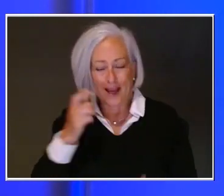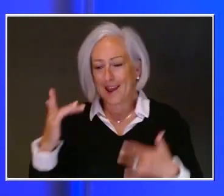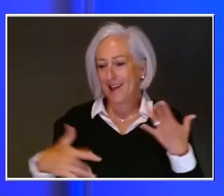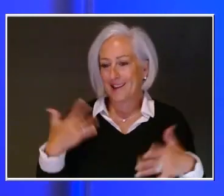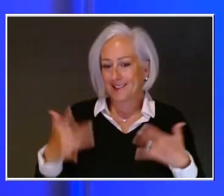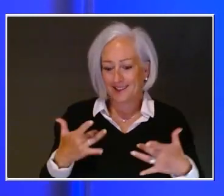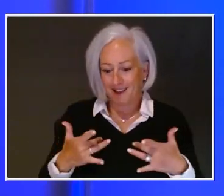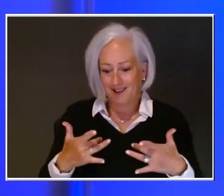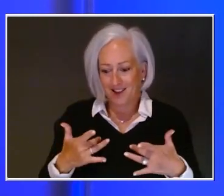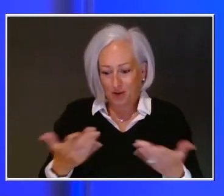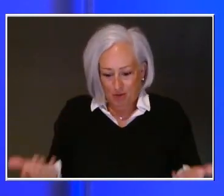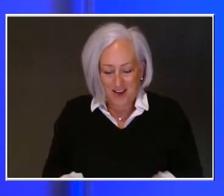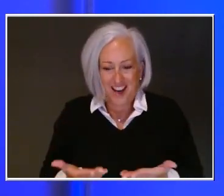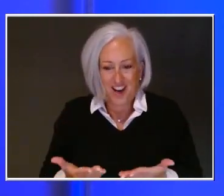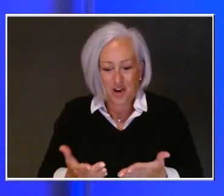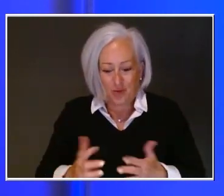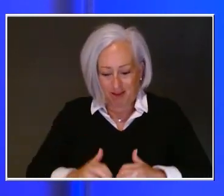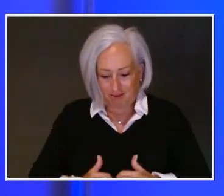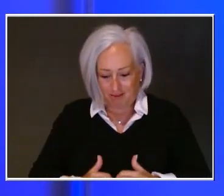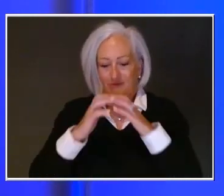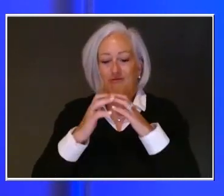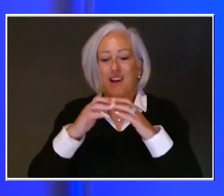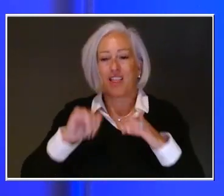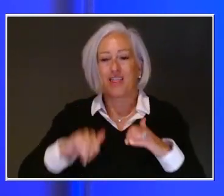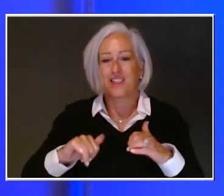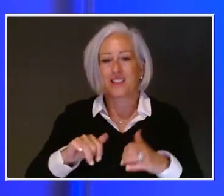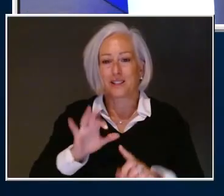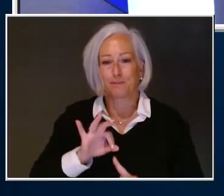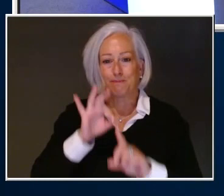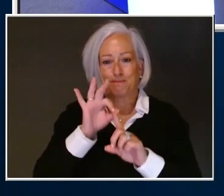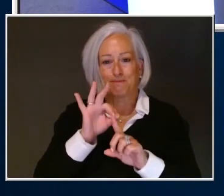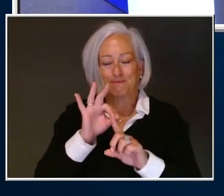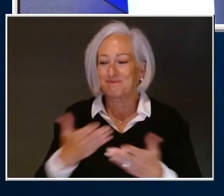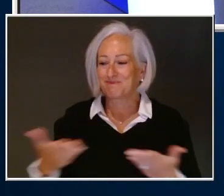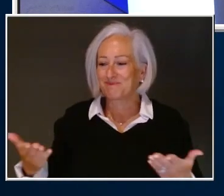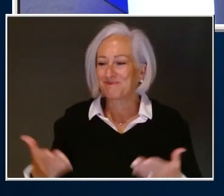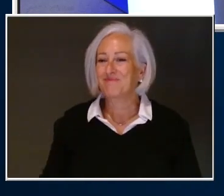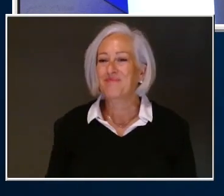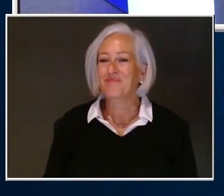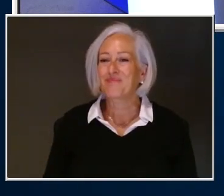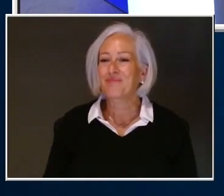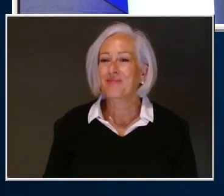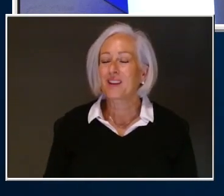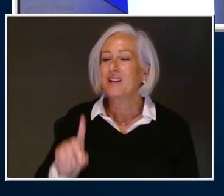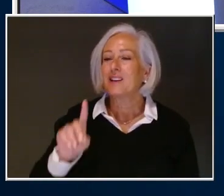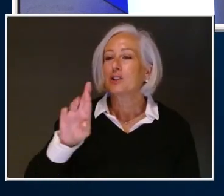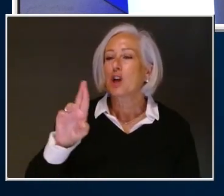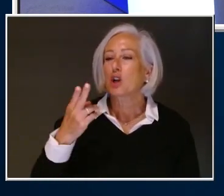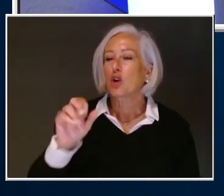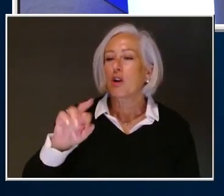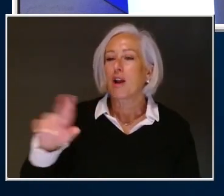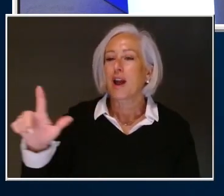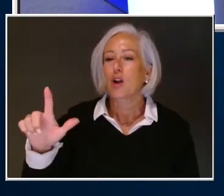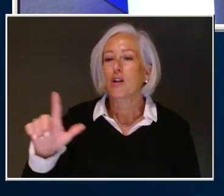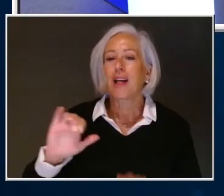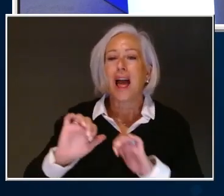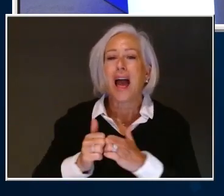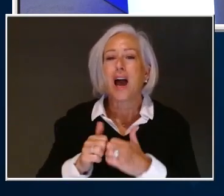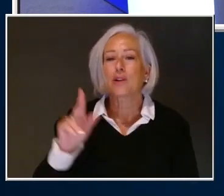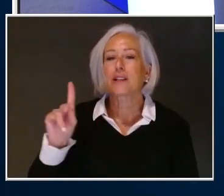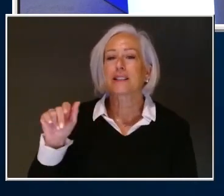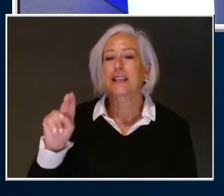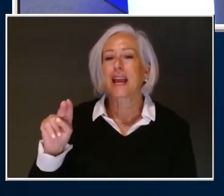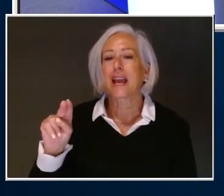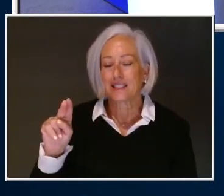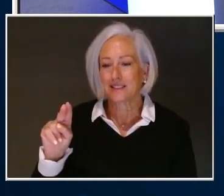floor of trying to create this. Dr. Harrell, from your perspective, how does Kansas Team Health compare to a typical